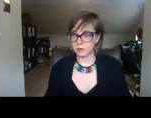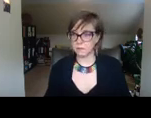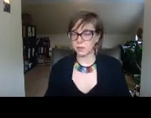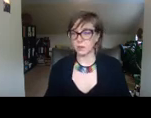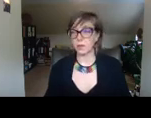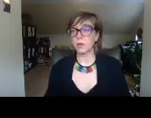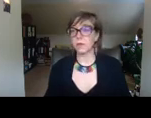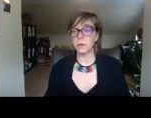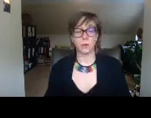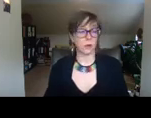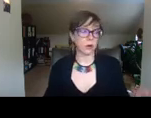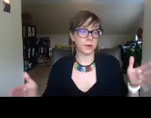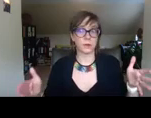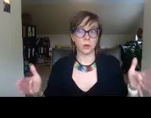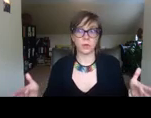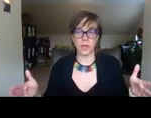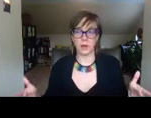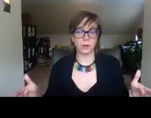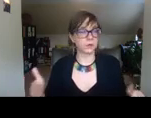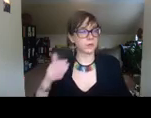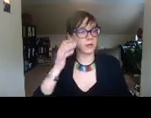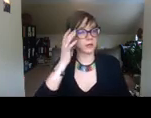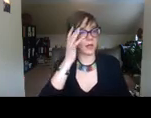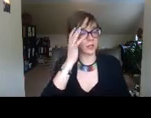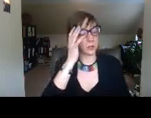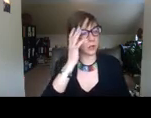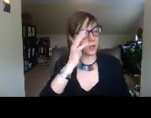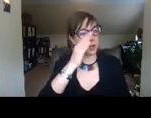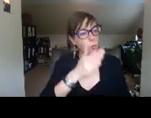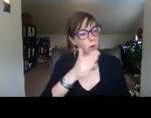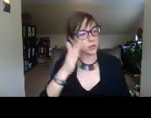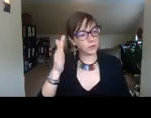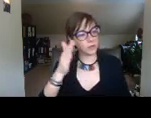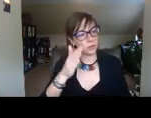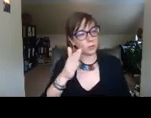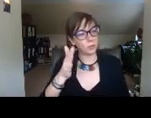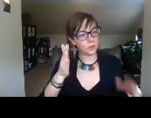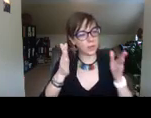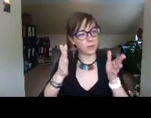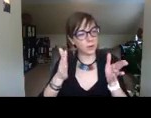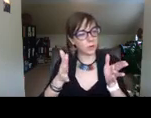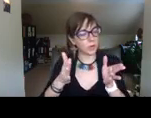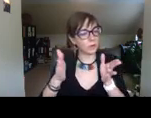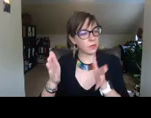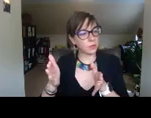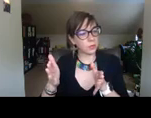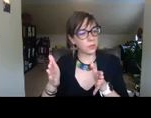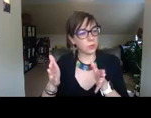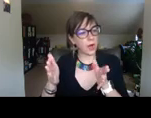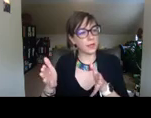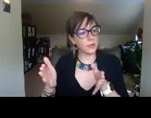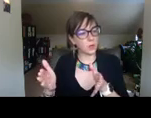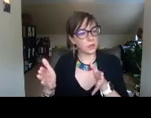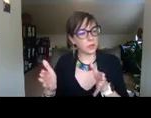32%. So a third of people are in the lowest categories of satisfaction. Whereas if you put together the